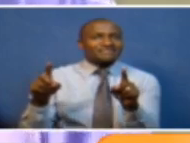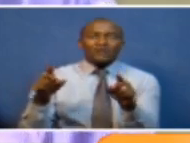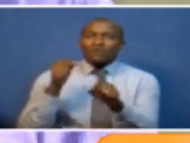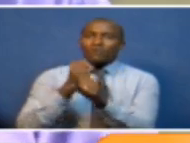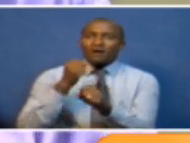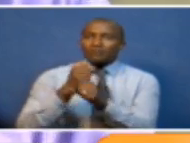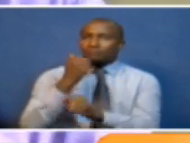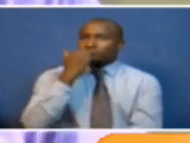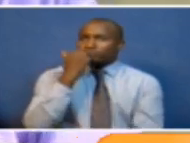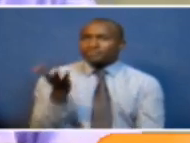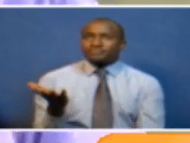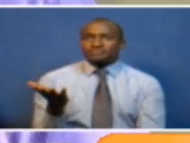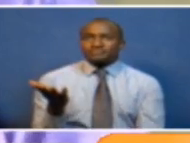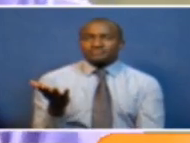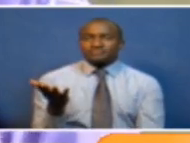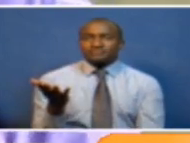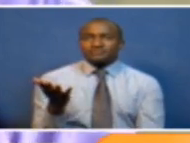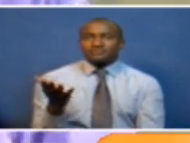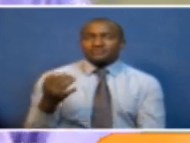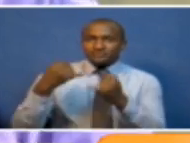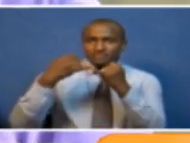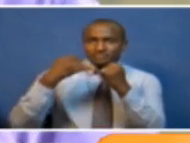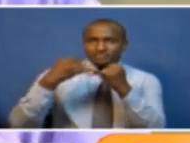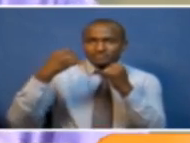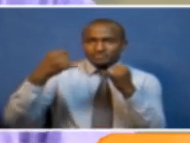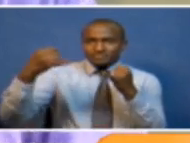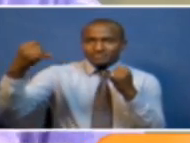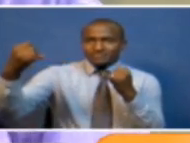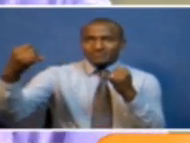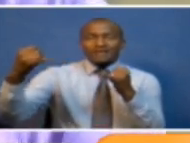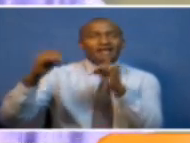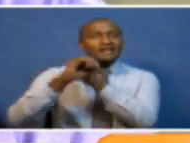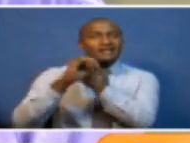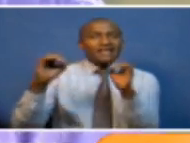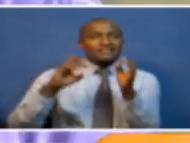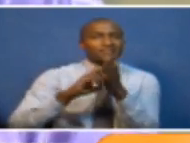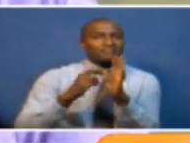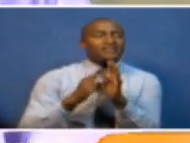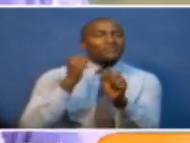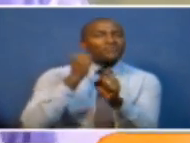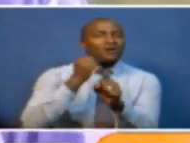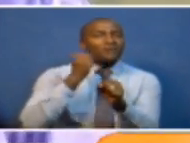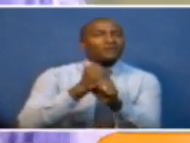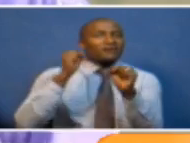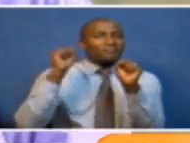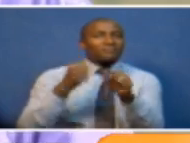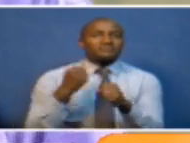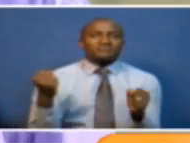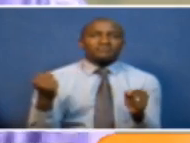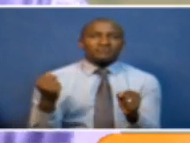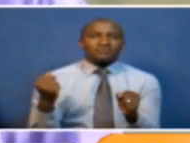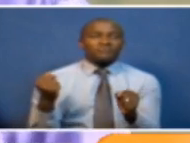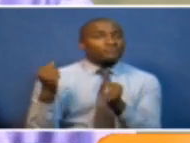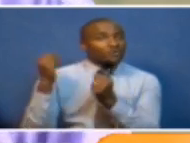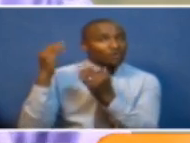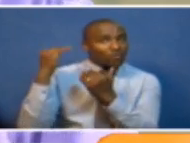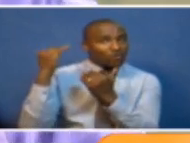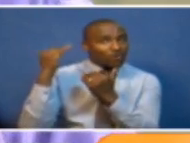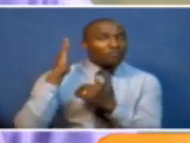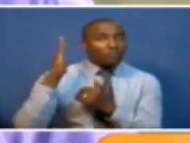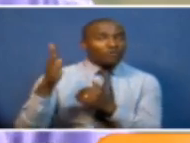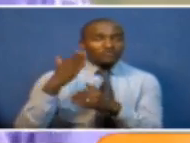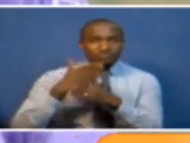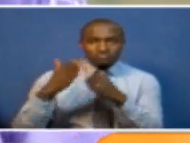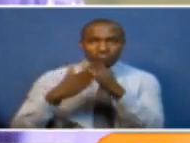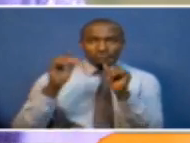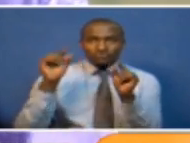there's no tea line, this will be a big graveyard. And we hope that this tea line is completed as soon as we